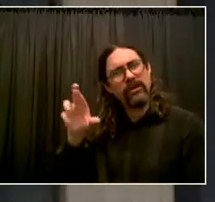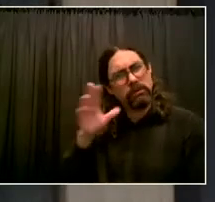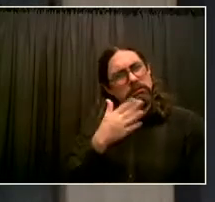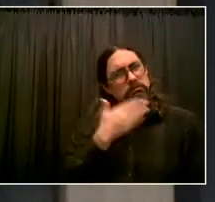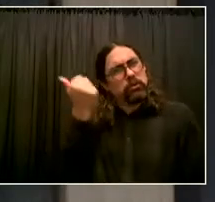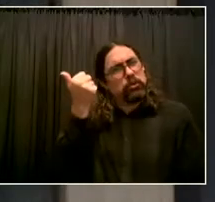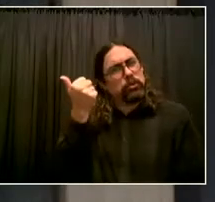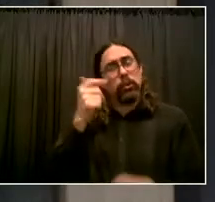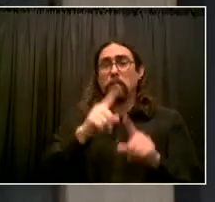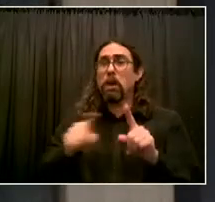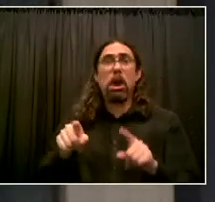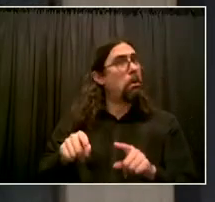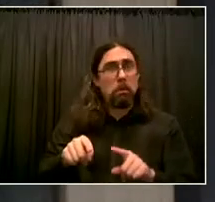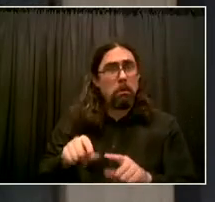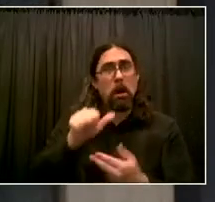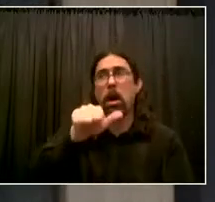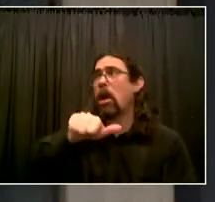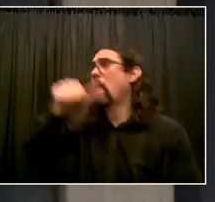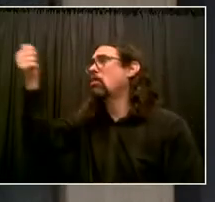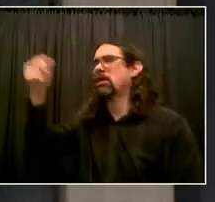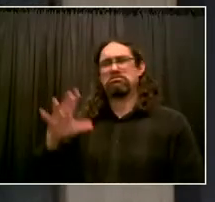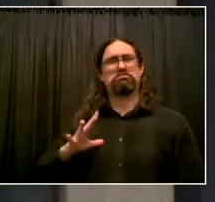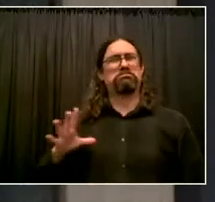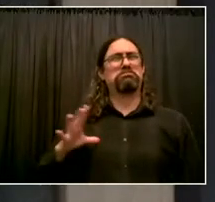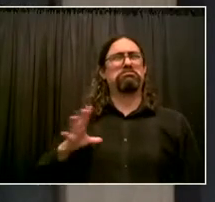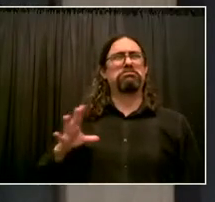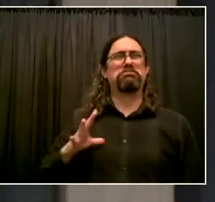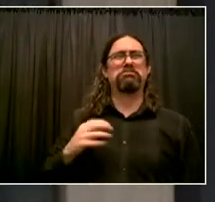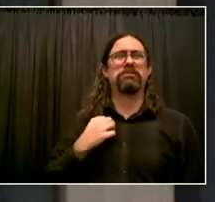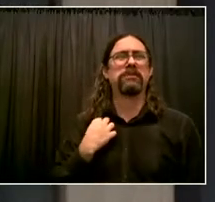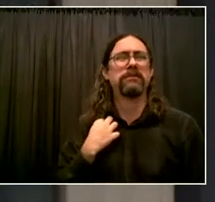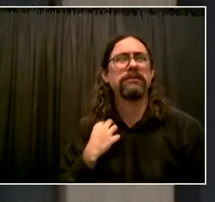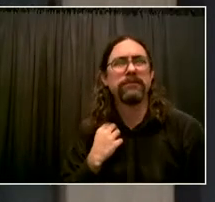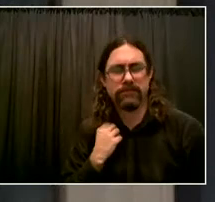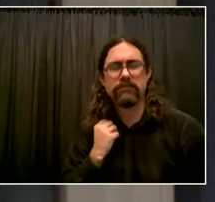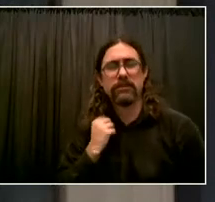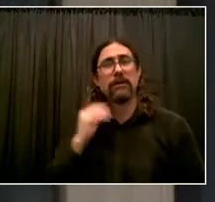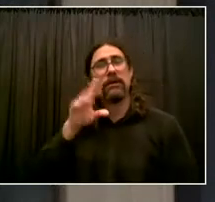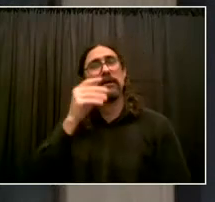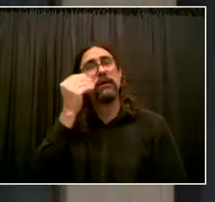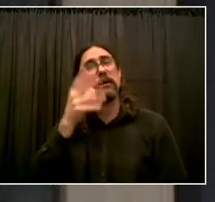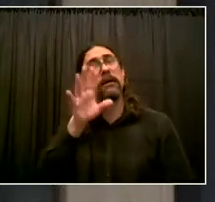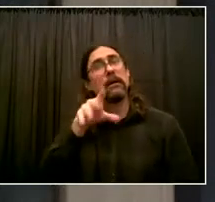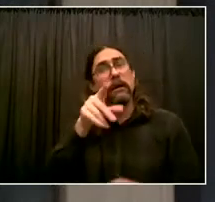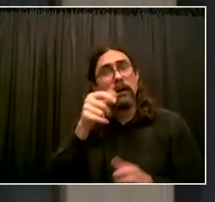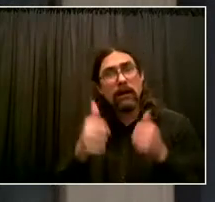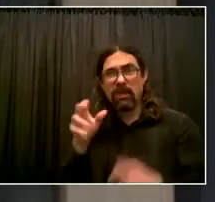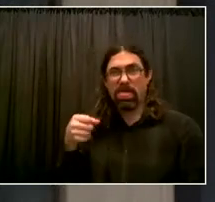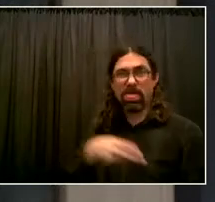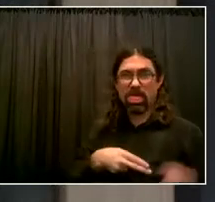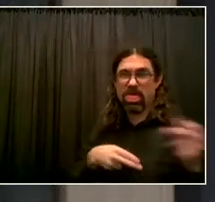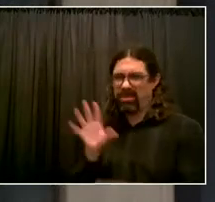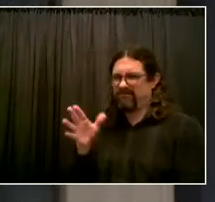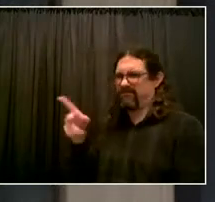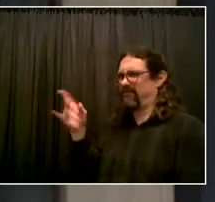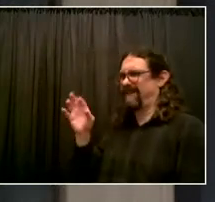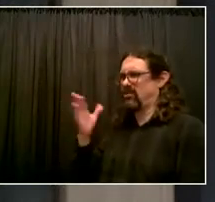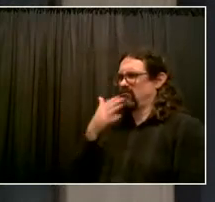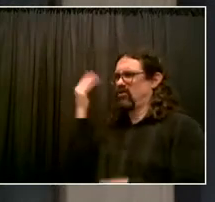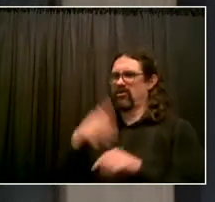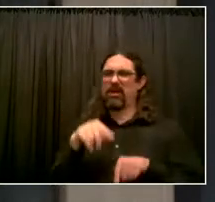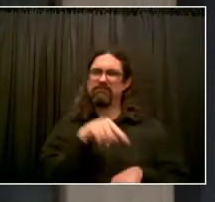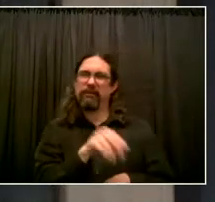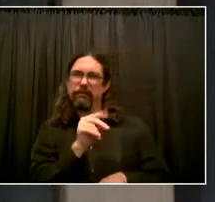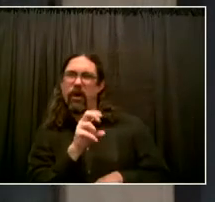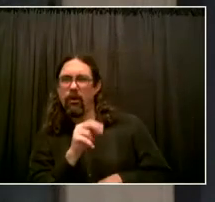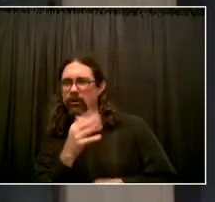remember, while boosters are good news for individuals and for our city, first doses remain even more important than